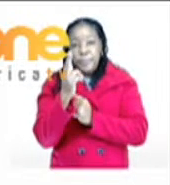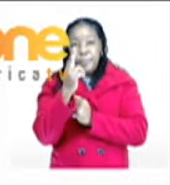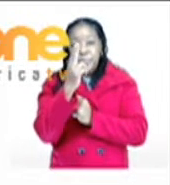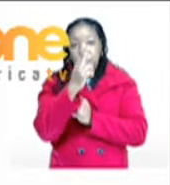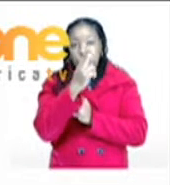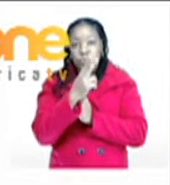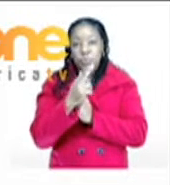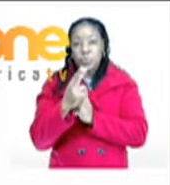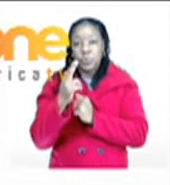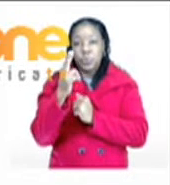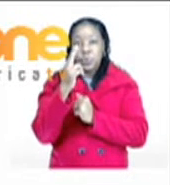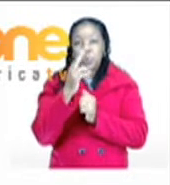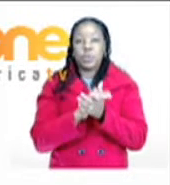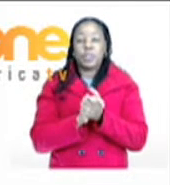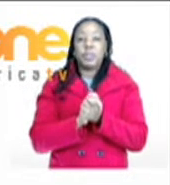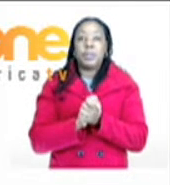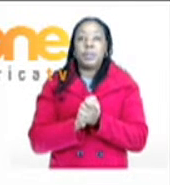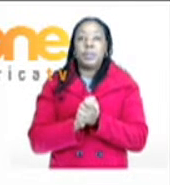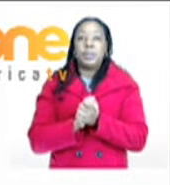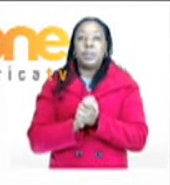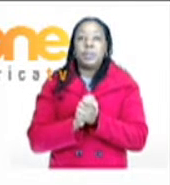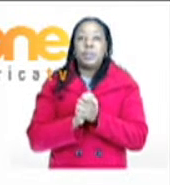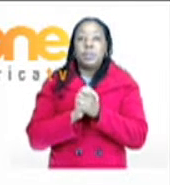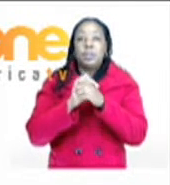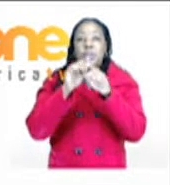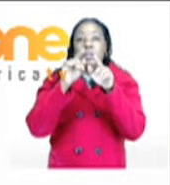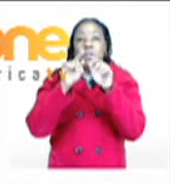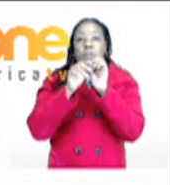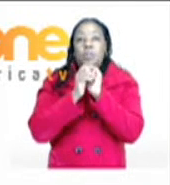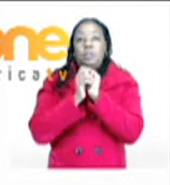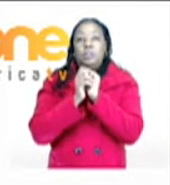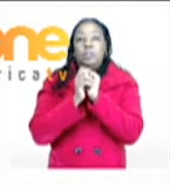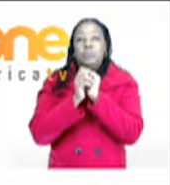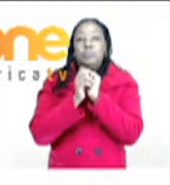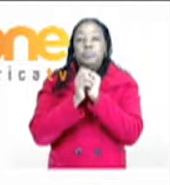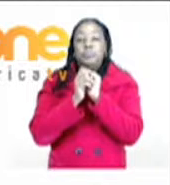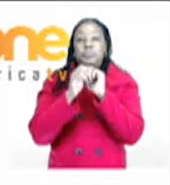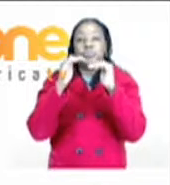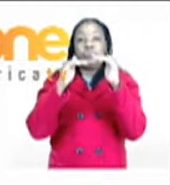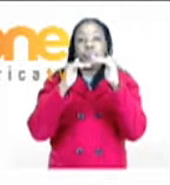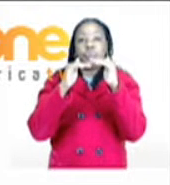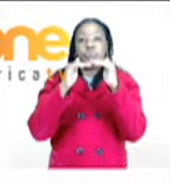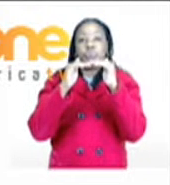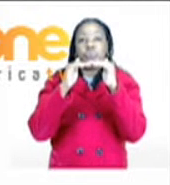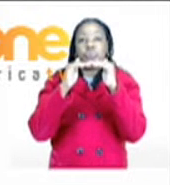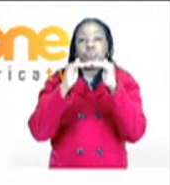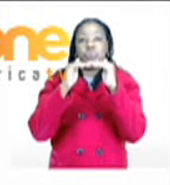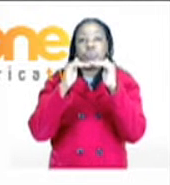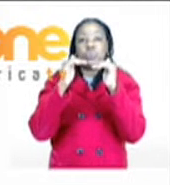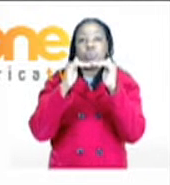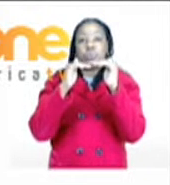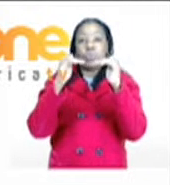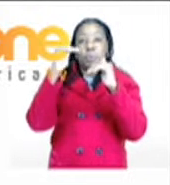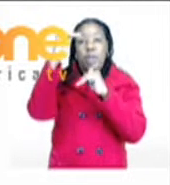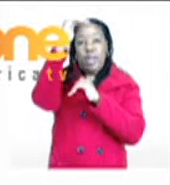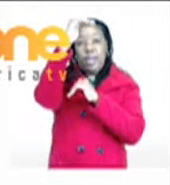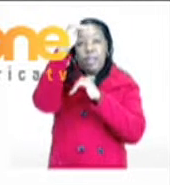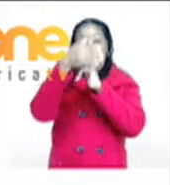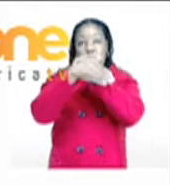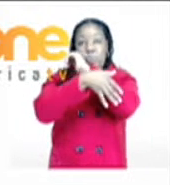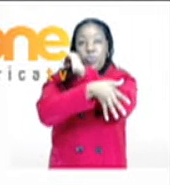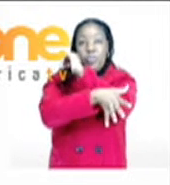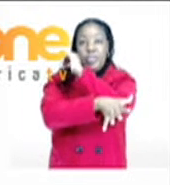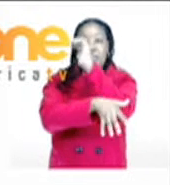first picture right on top where we find the motto for Namibia.